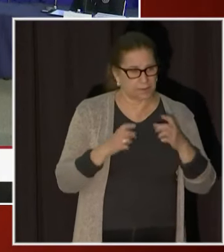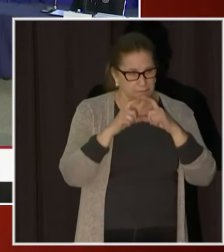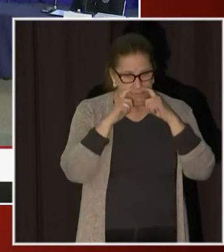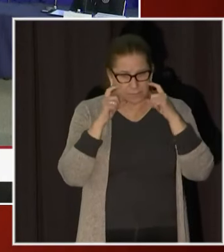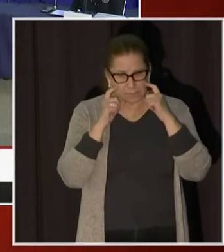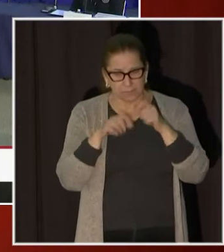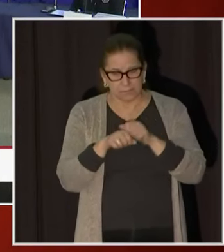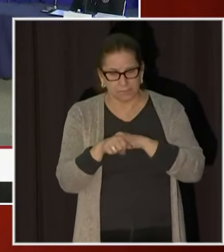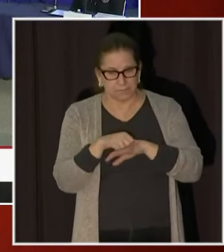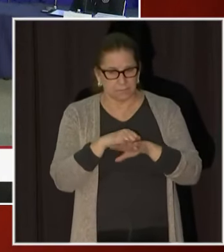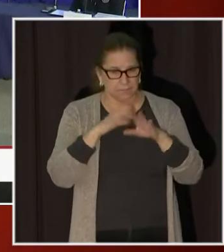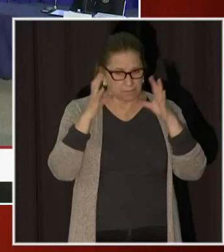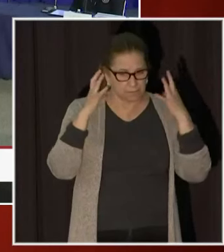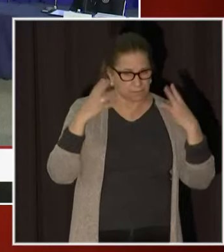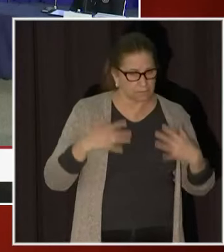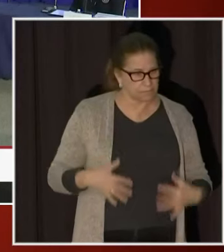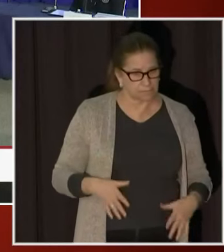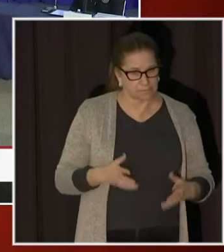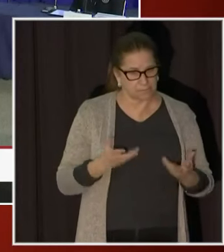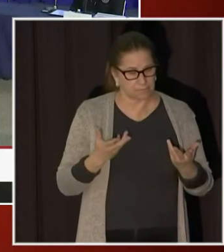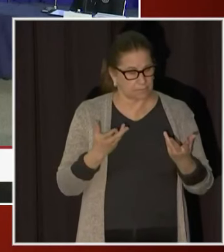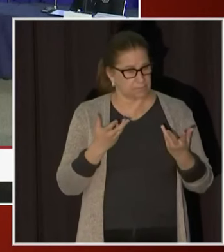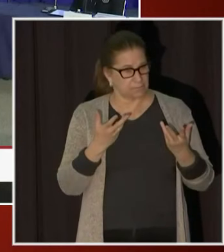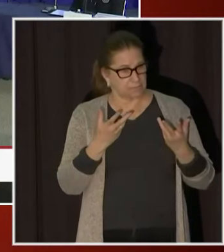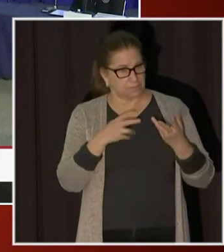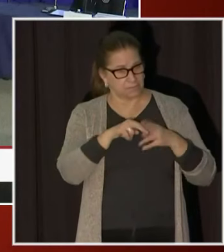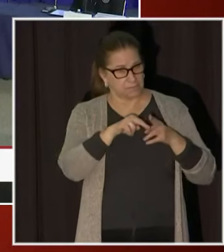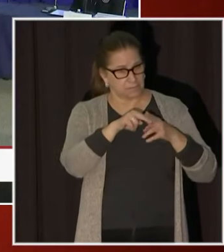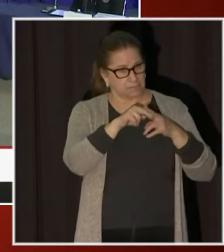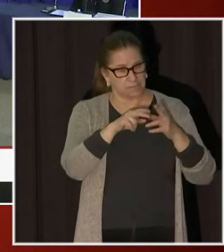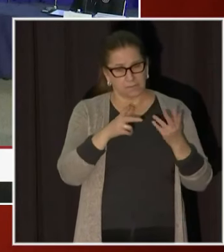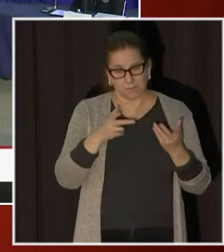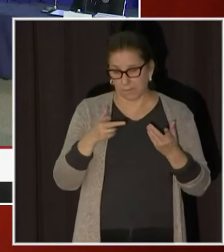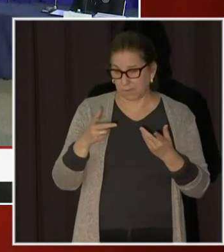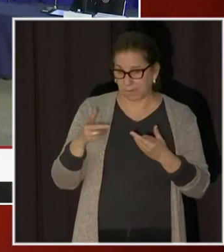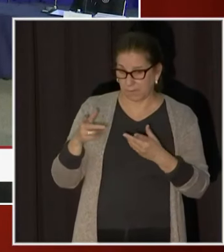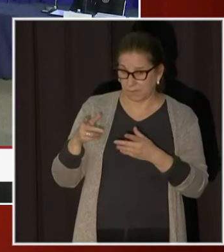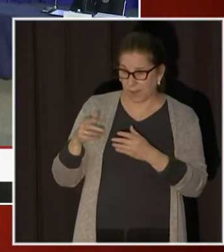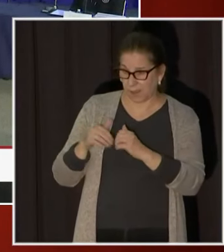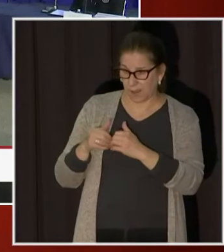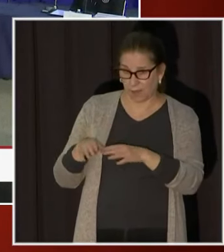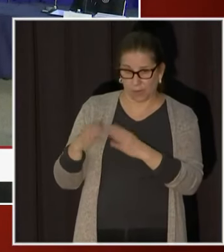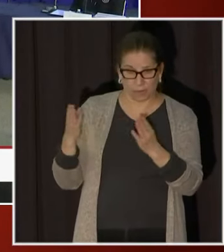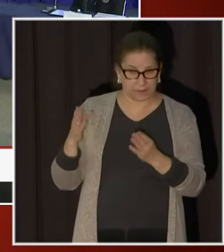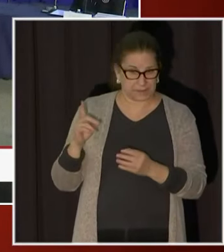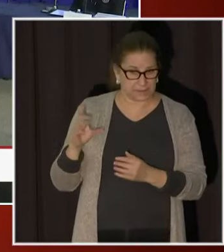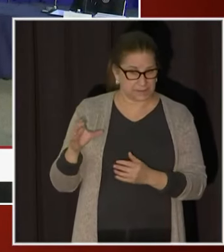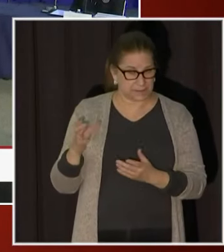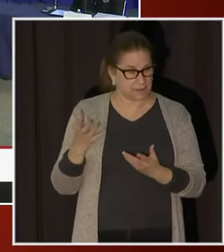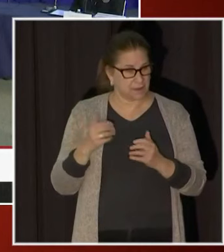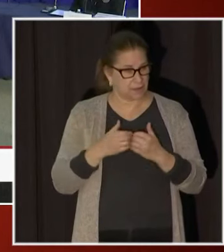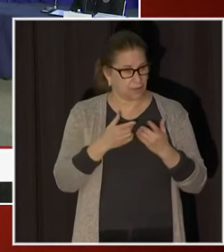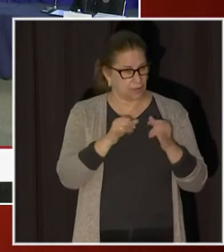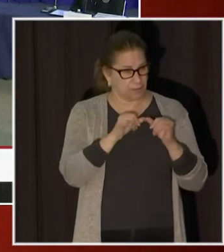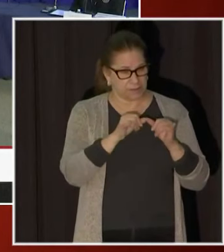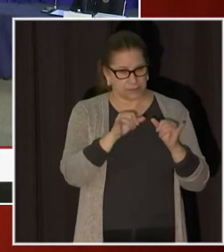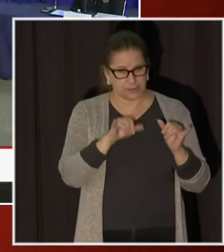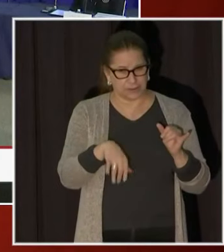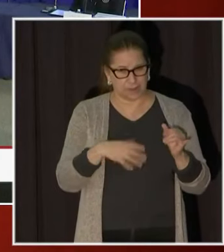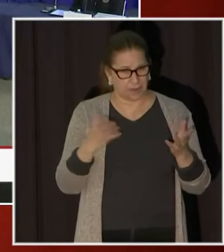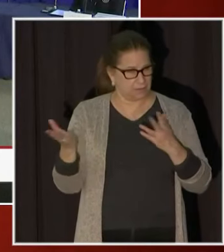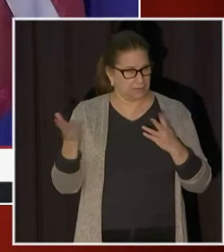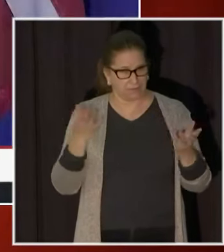or should we expect to keep this going through summer based on the metrics that DC has put forth? I think that